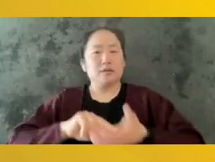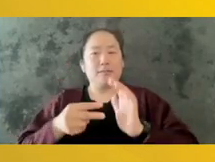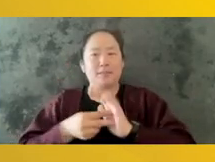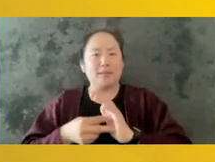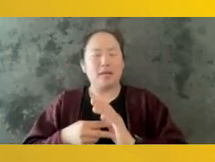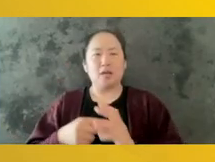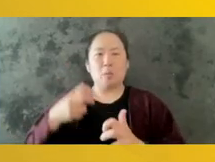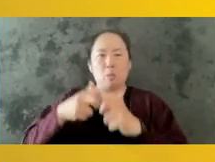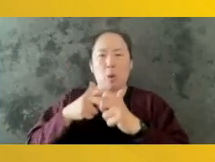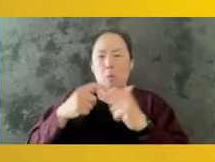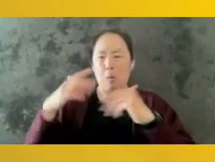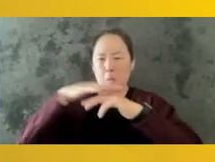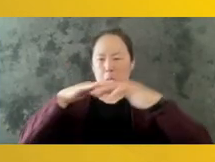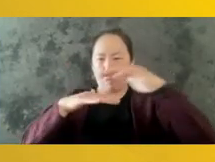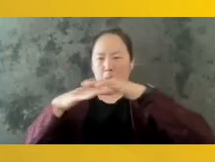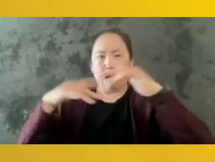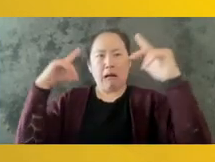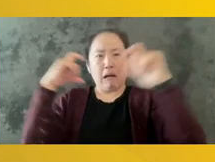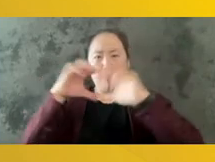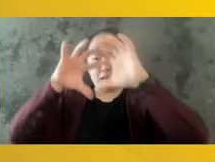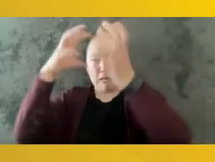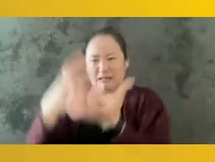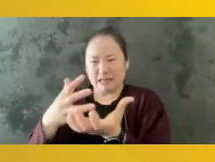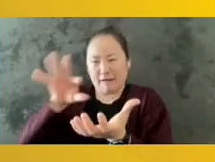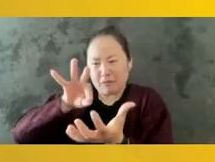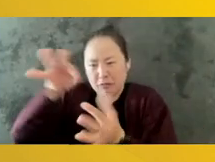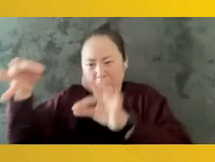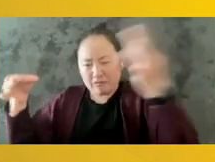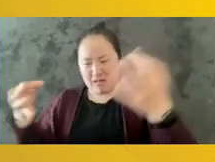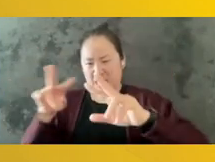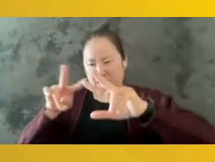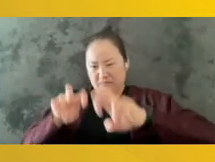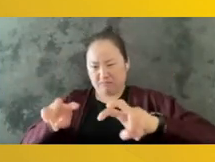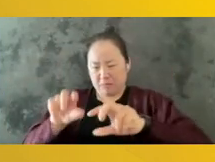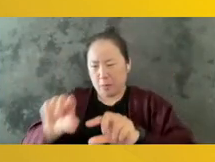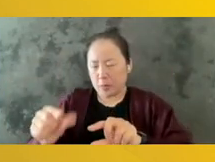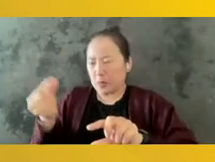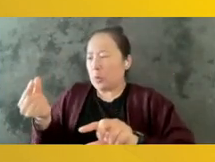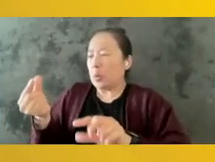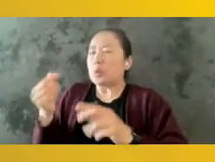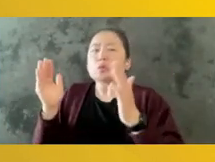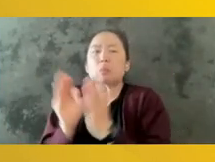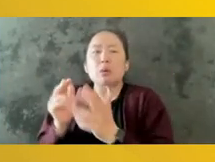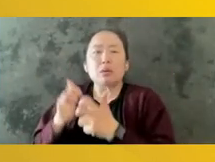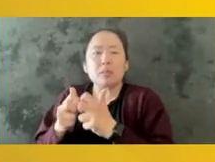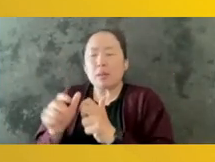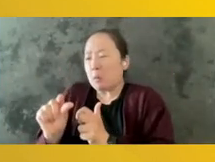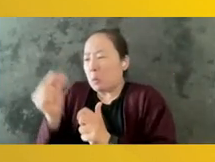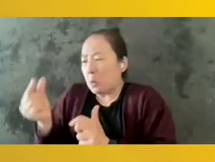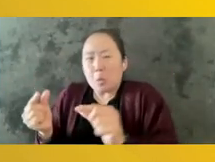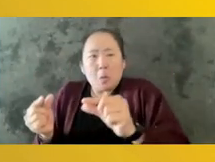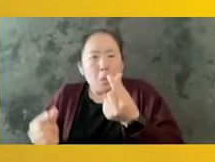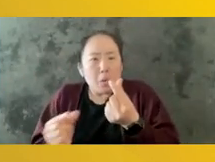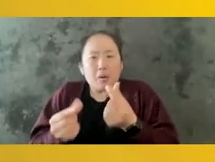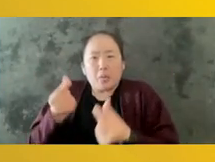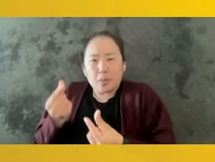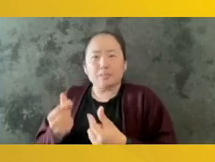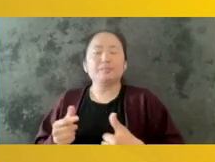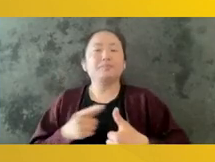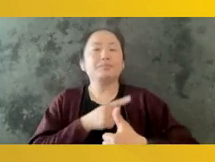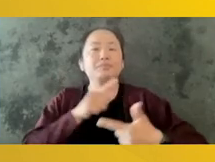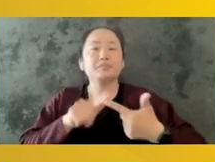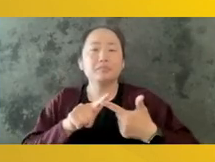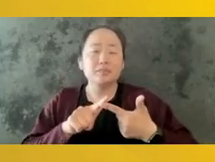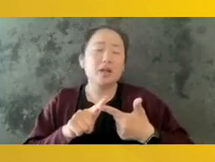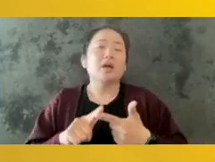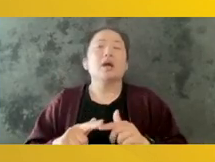problems into more manageable subproblems. The next one is algorithms. And this is using